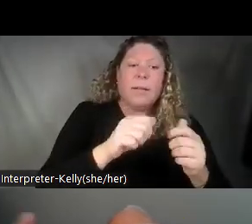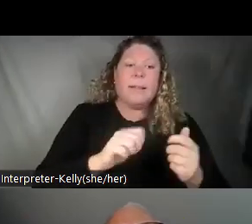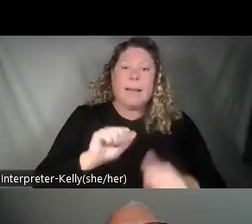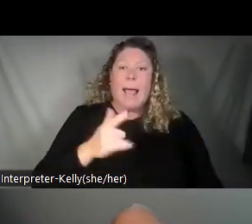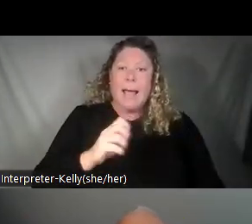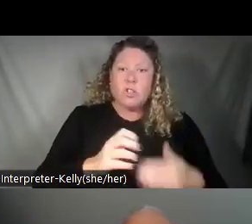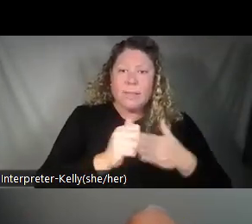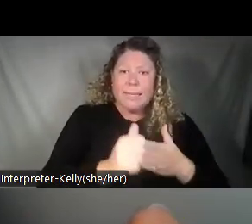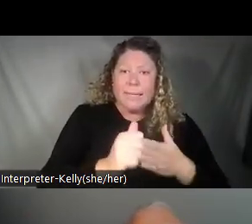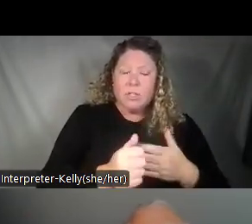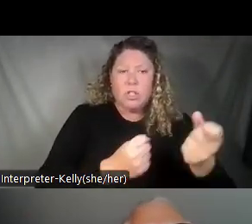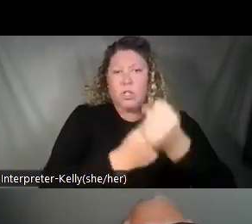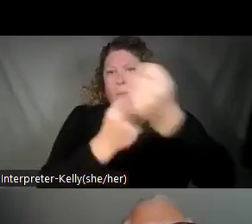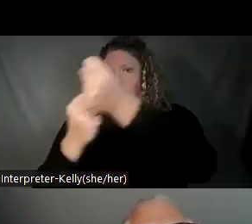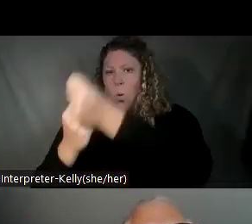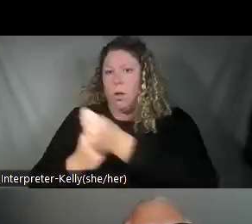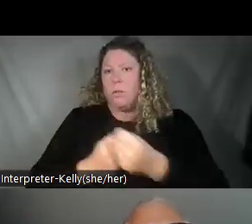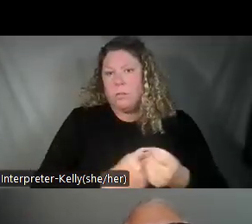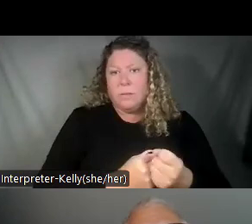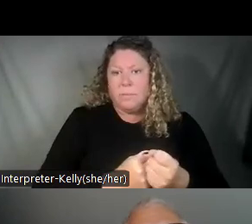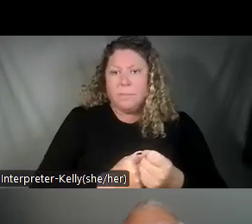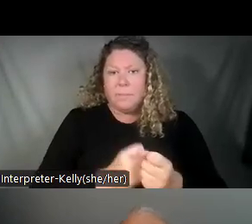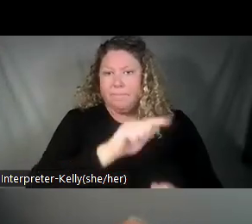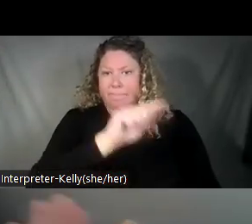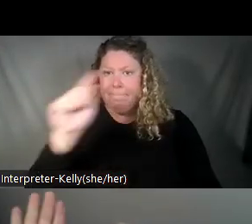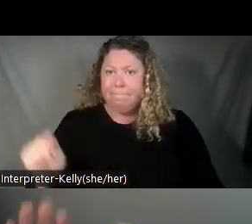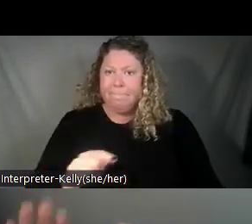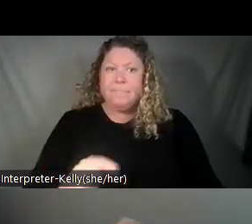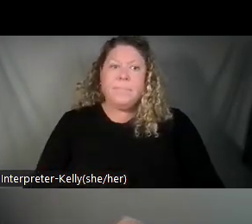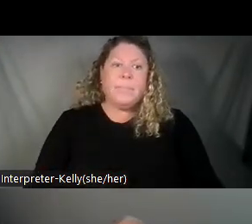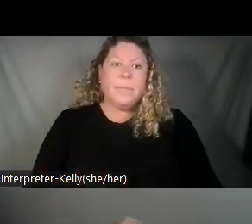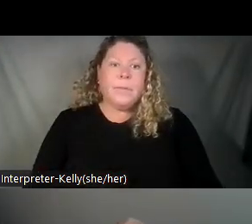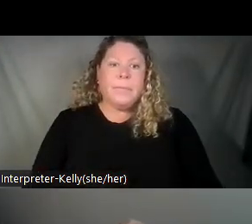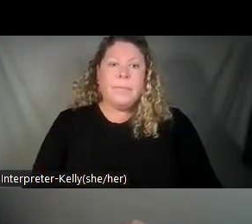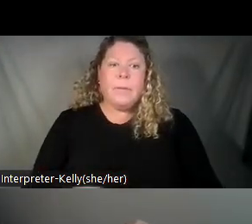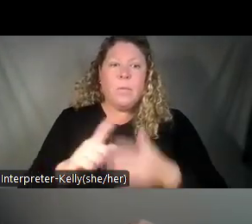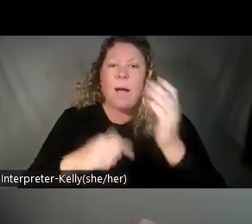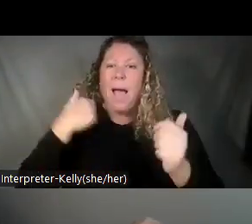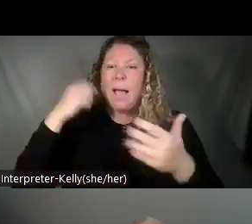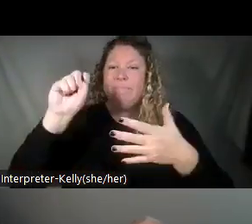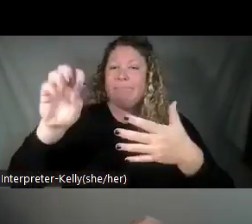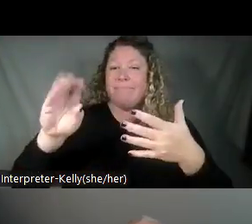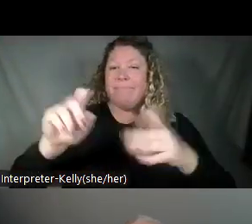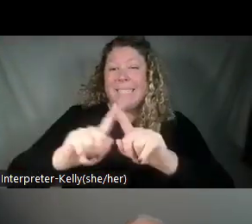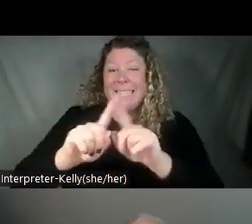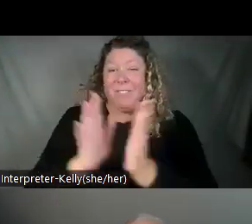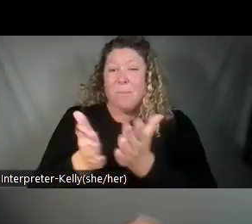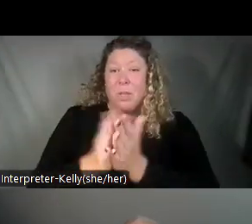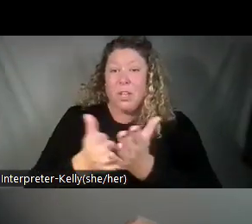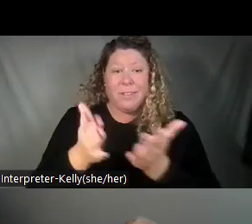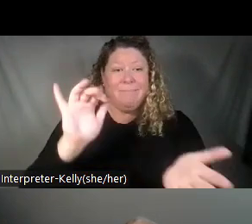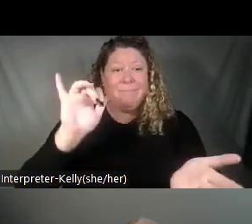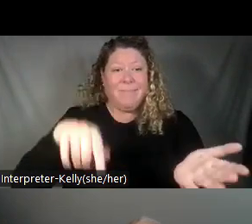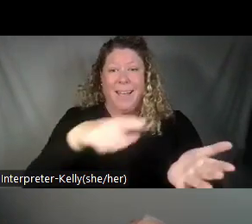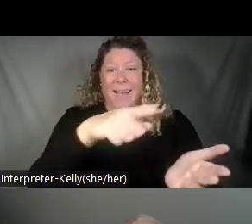supports all these different aspects. Now, what I've done here is I've put on some of the different resources